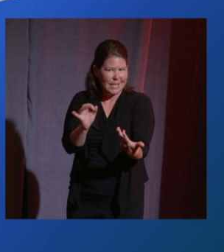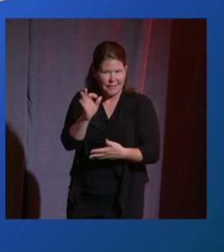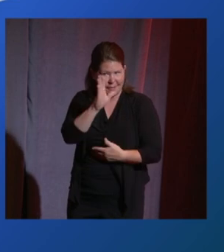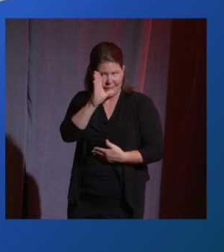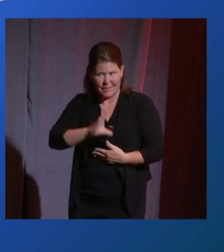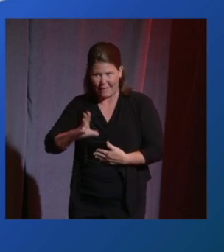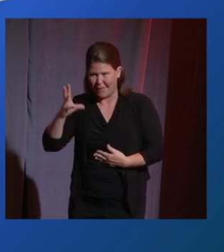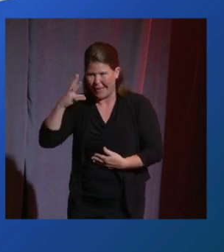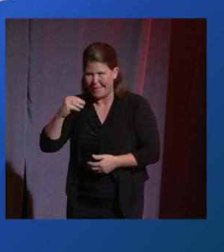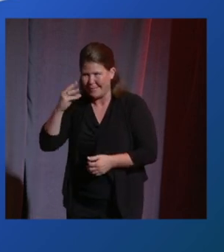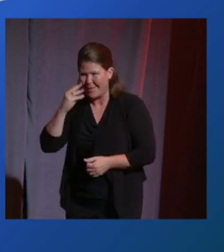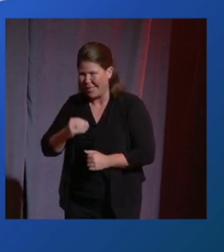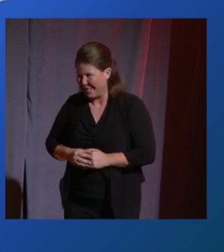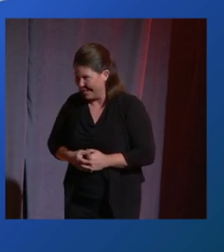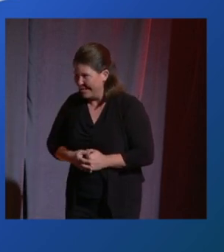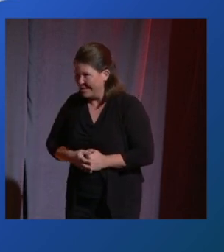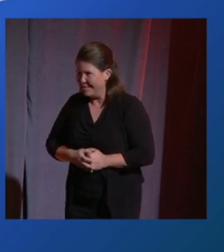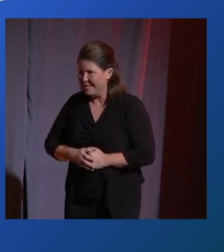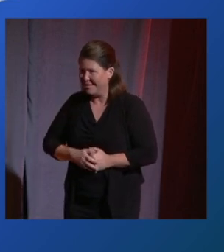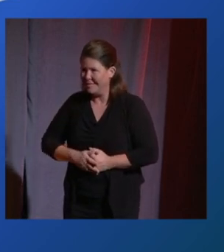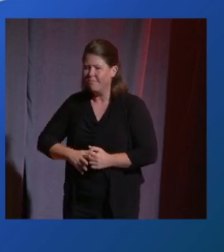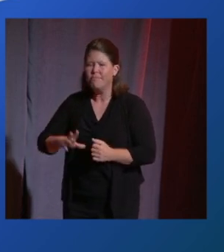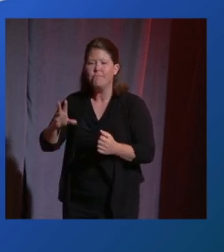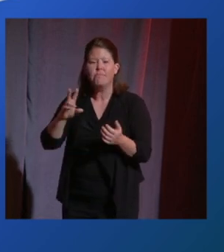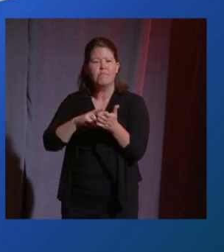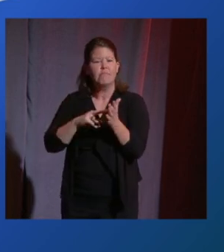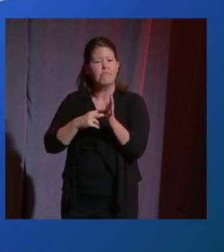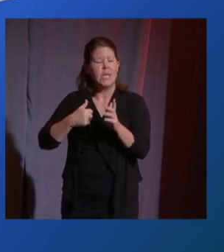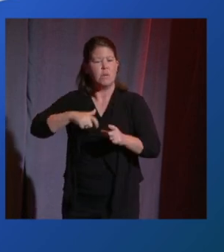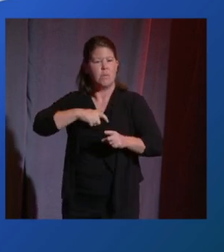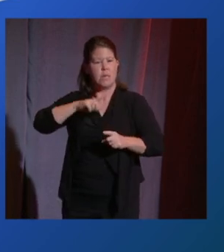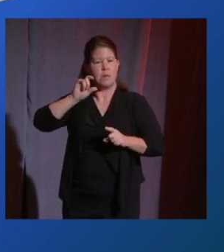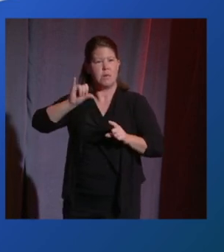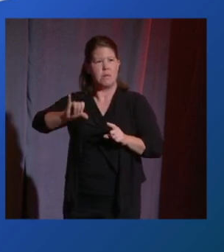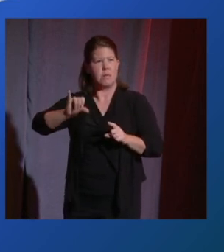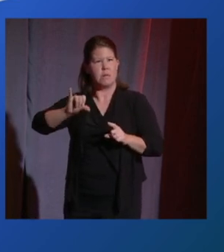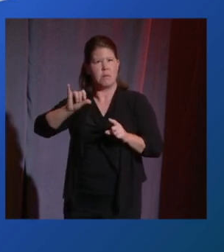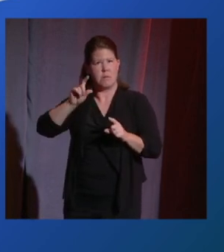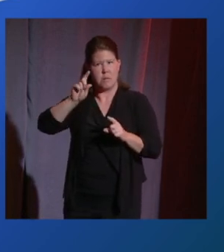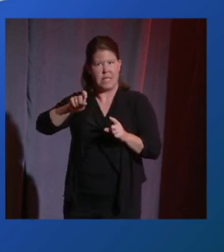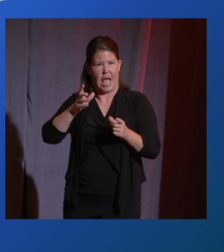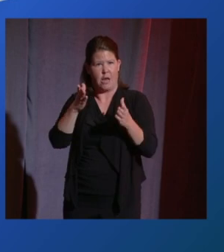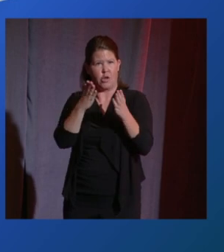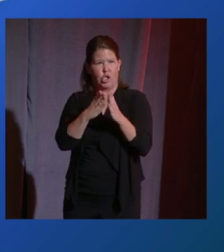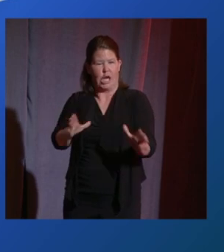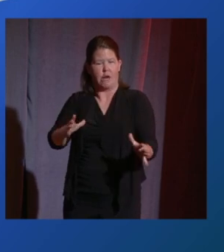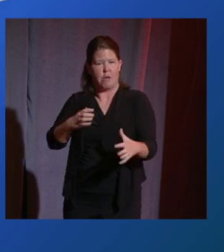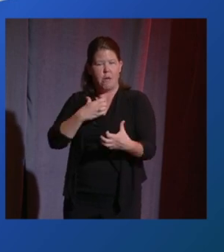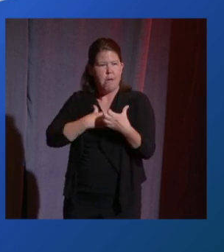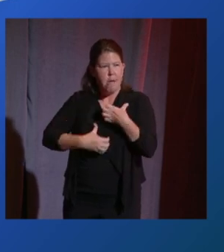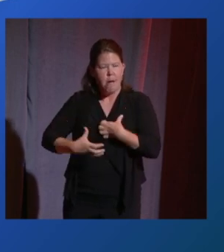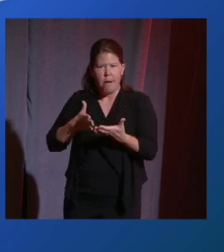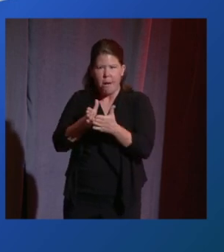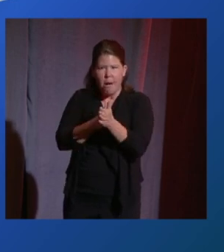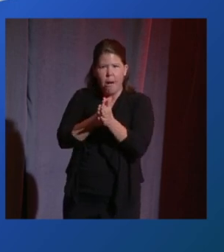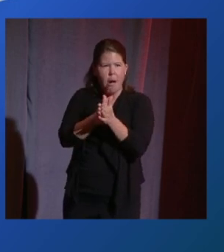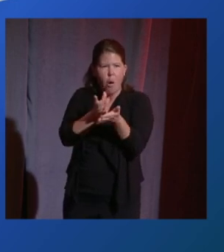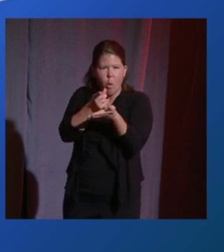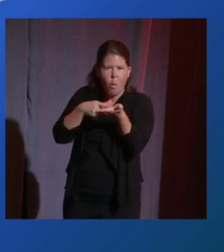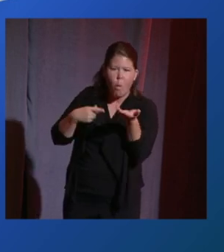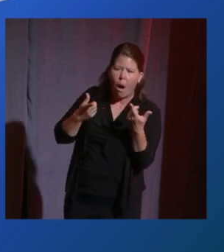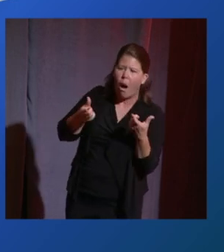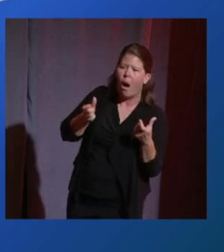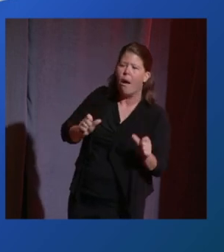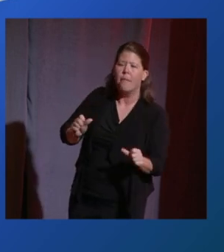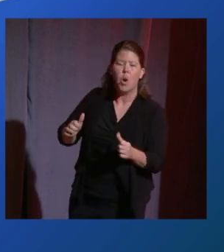a field and then be open to learning about about different things that will exist when you enter it